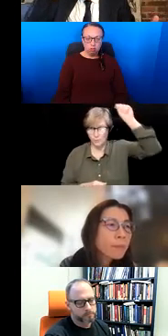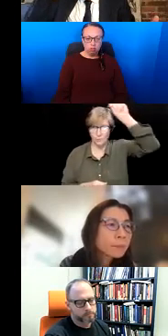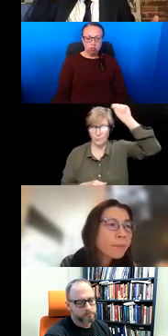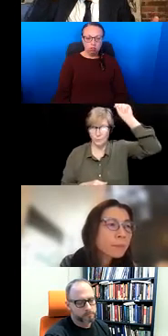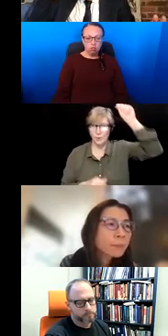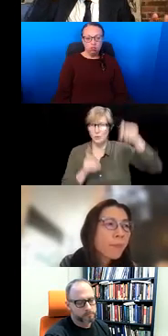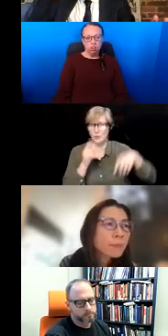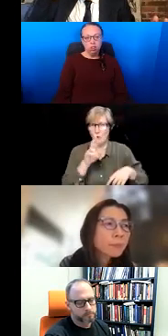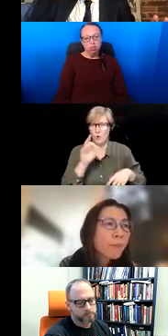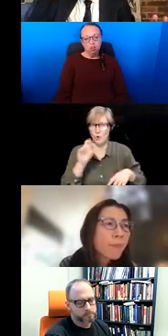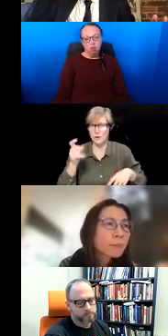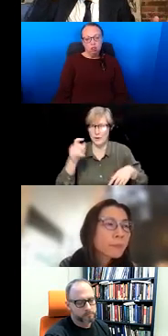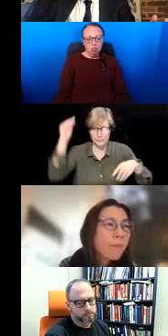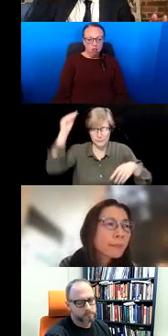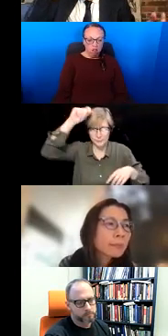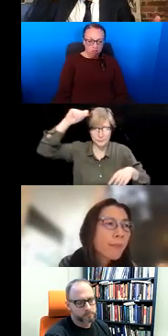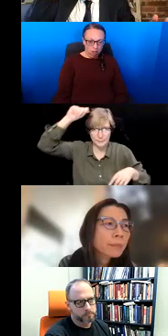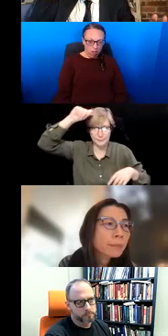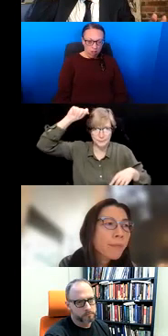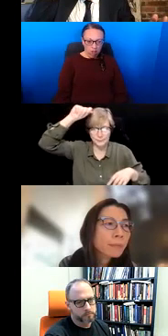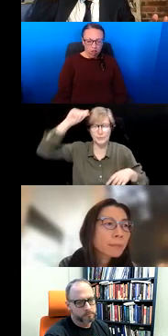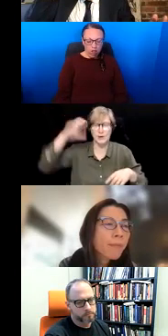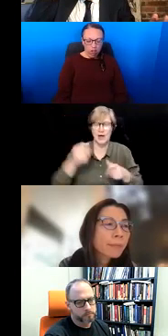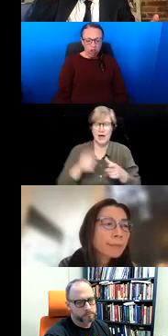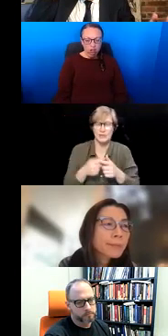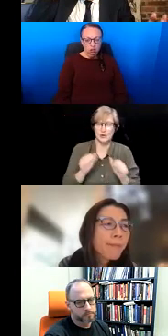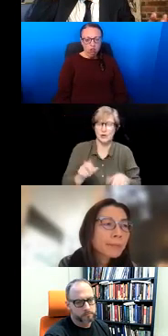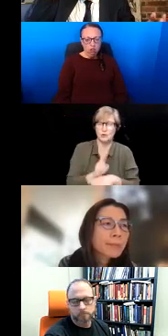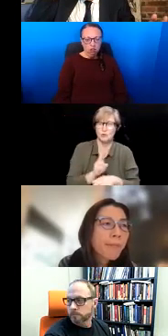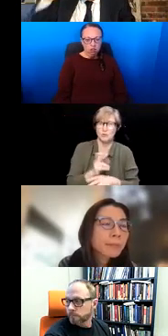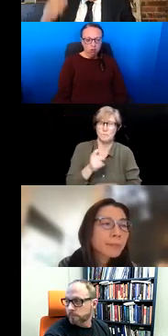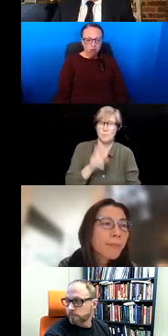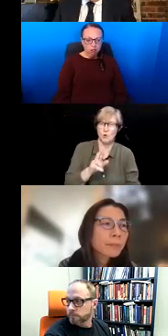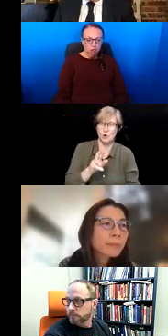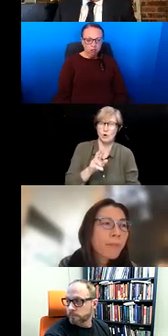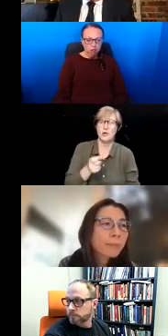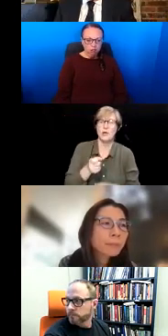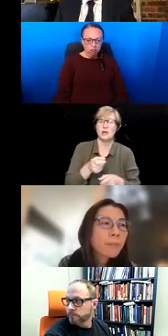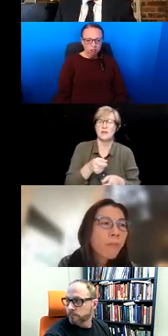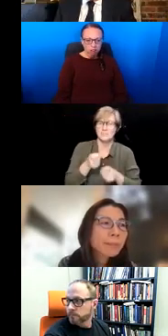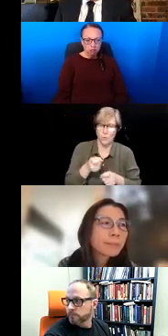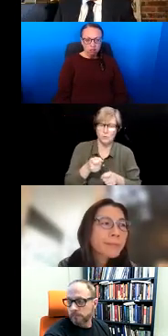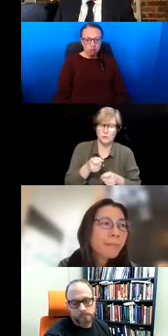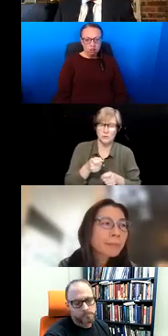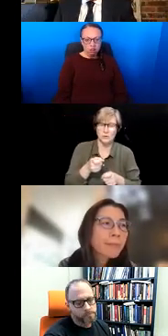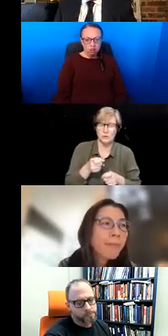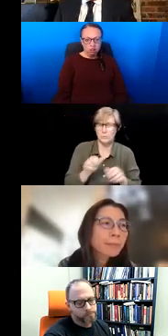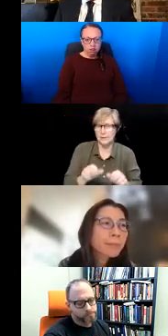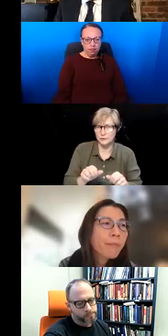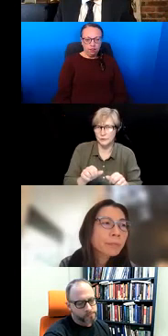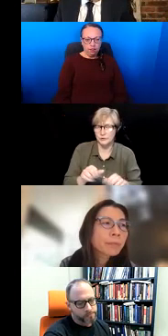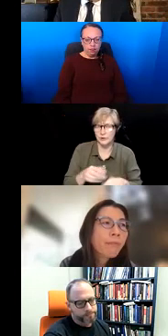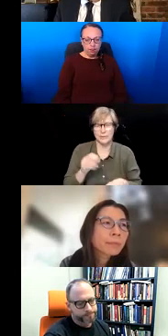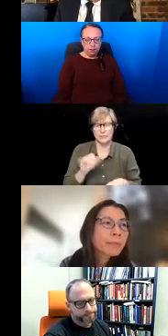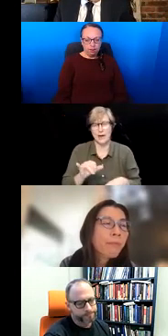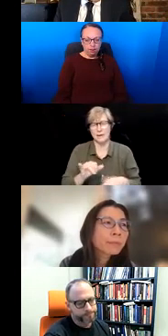little bit before. And you can use motor evoked potentials, motor stimulation, as a kind of index of